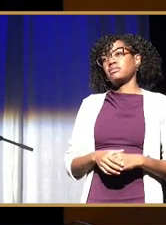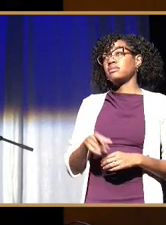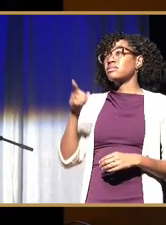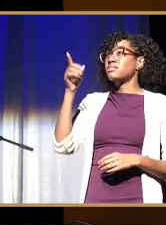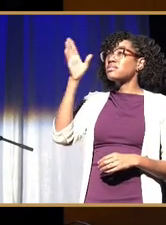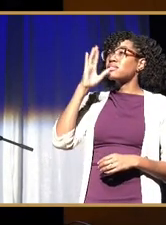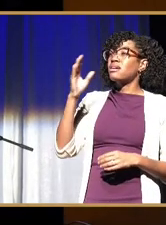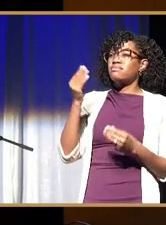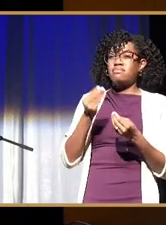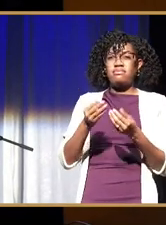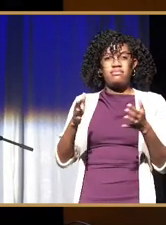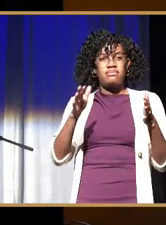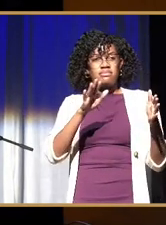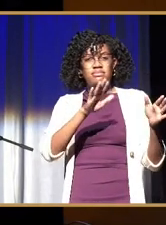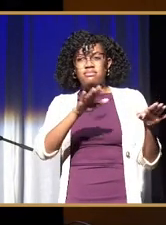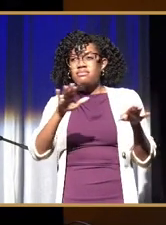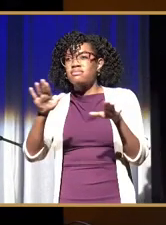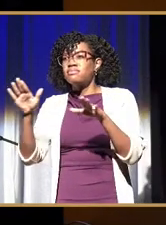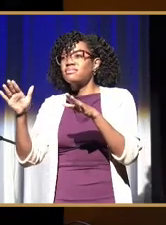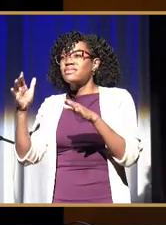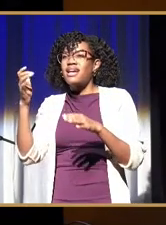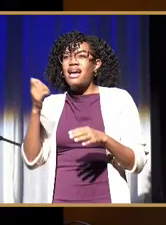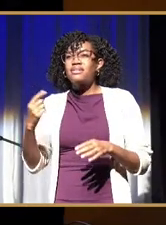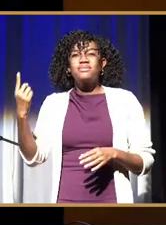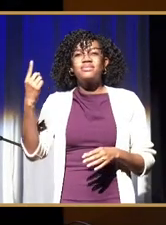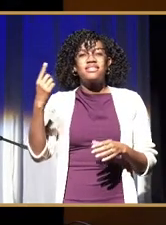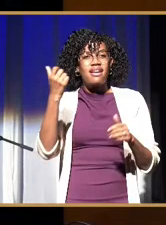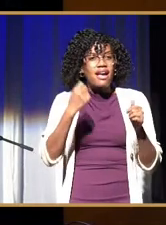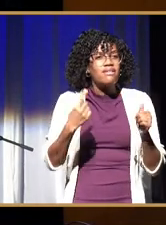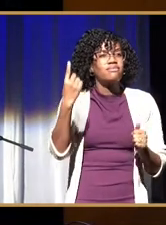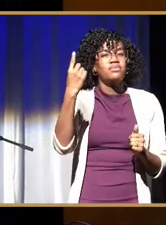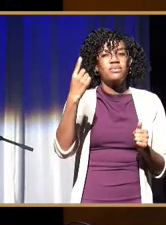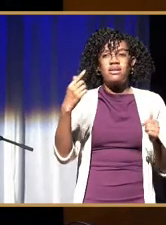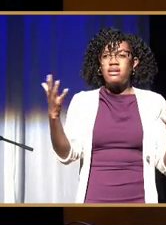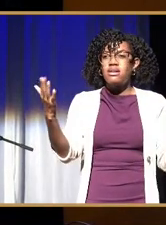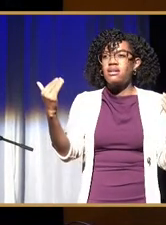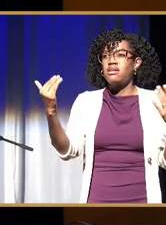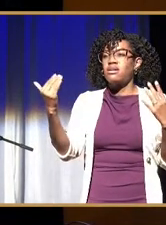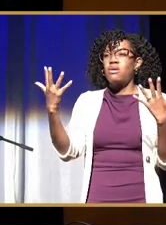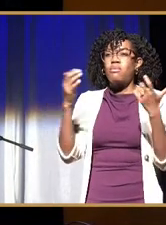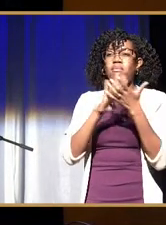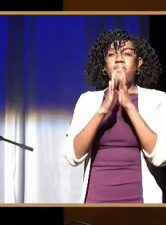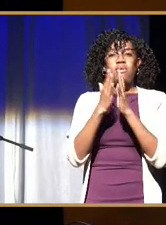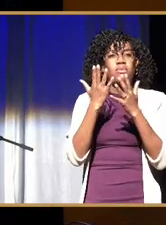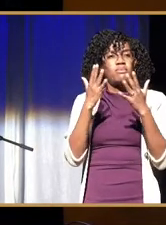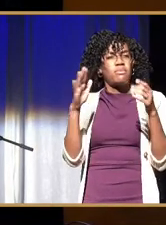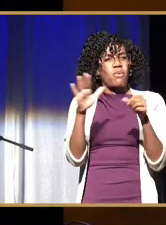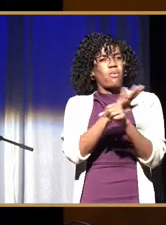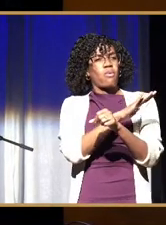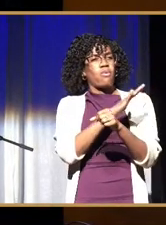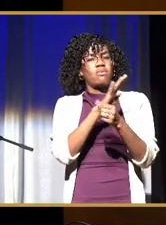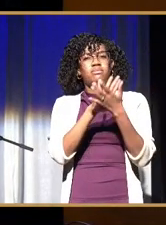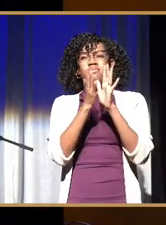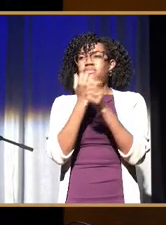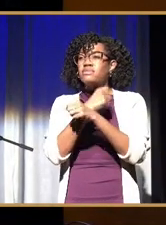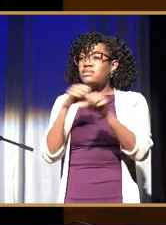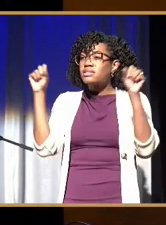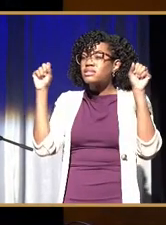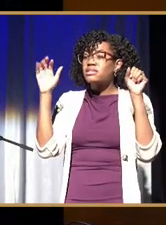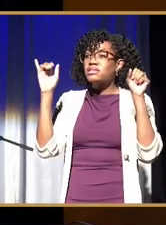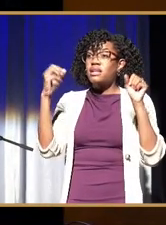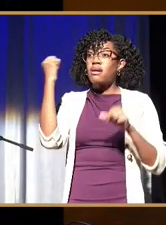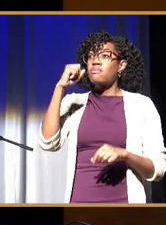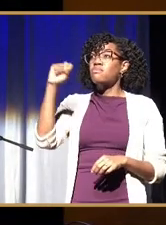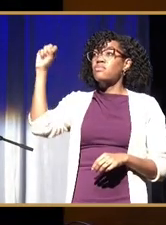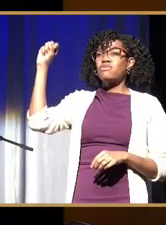Speaks to anybody and everybody seeking to be made whole and free. A movement that is not